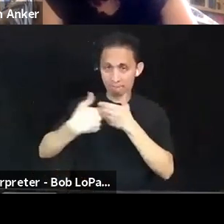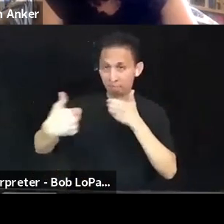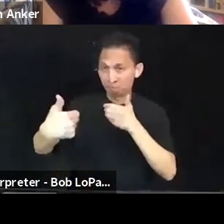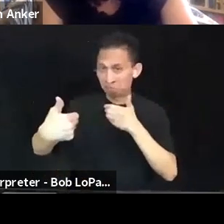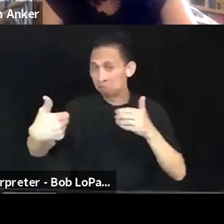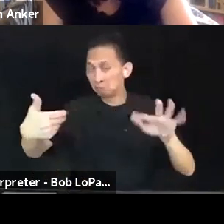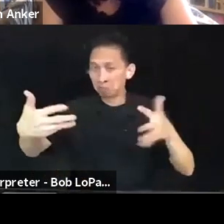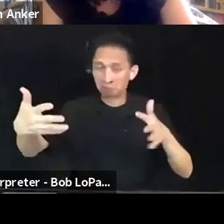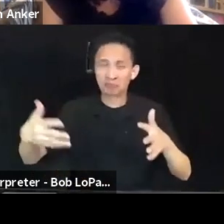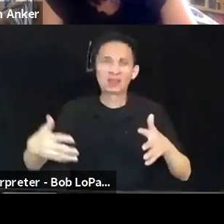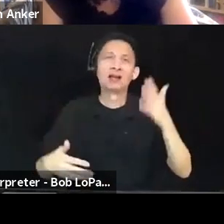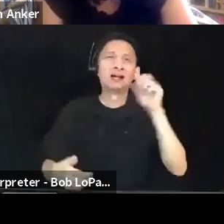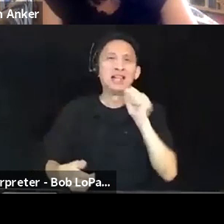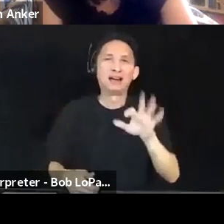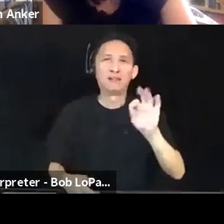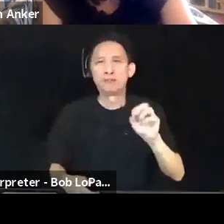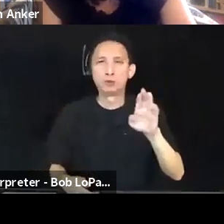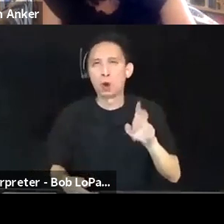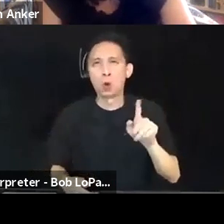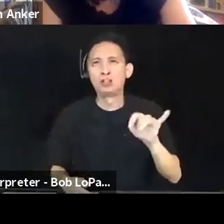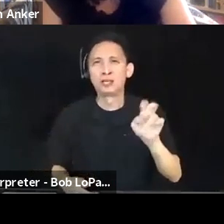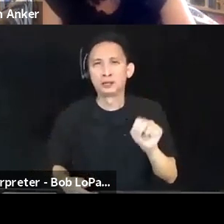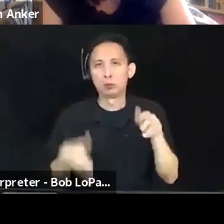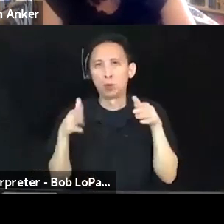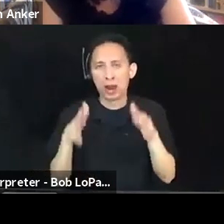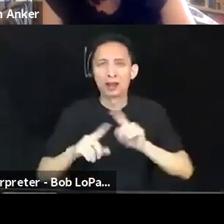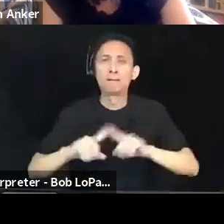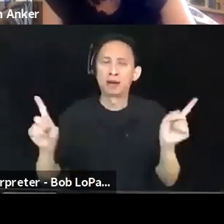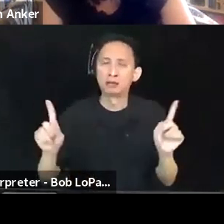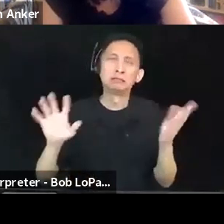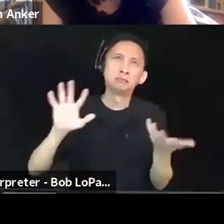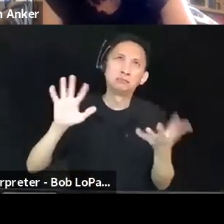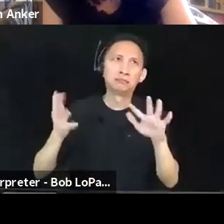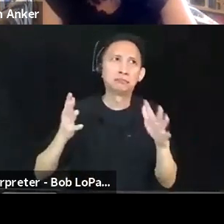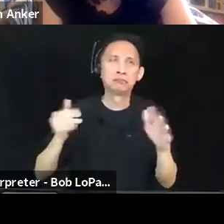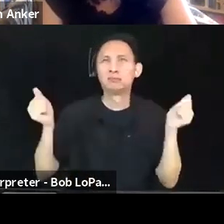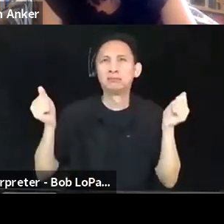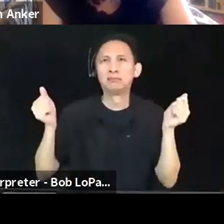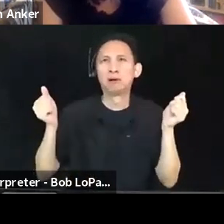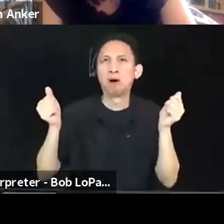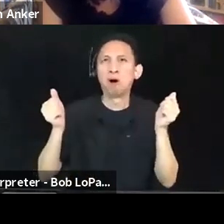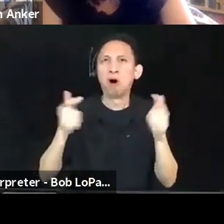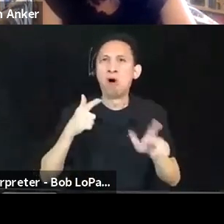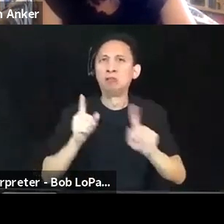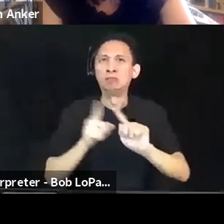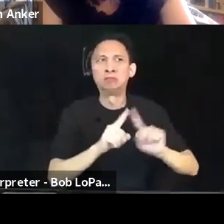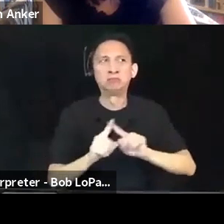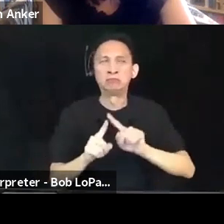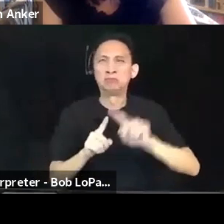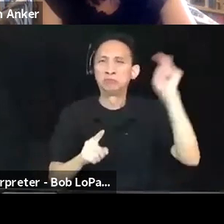just in a Foucauldian way. You know, all politics has some aspect